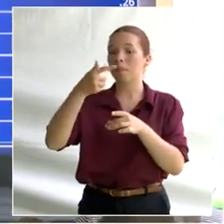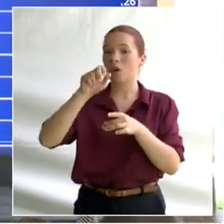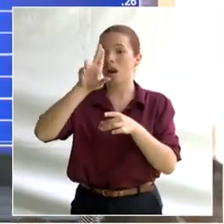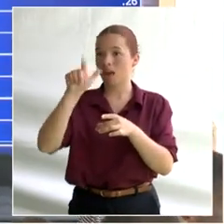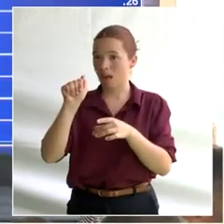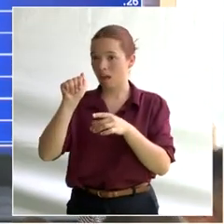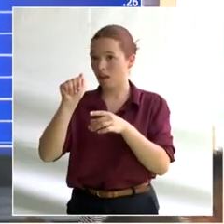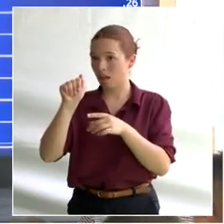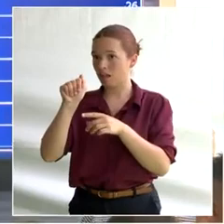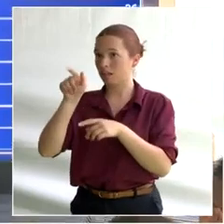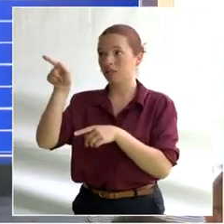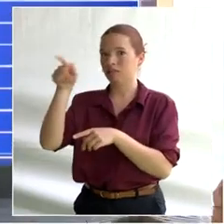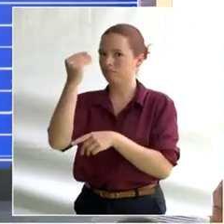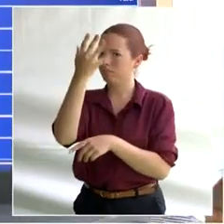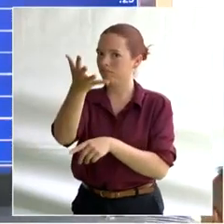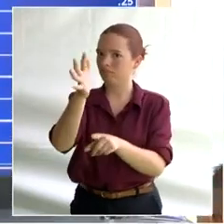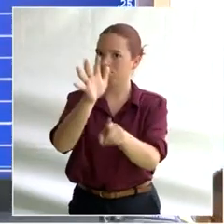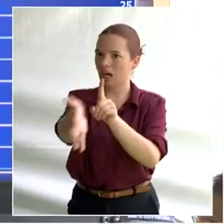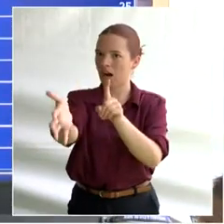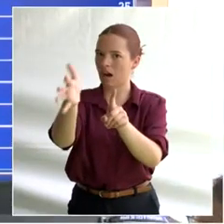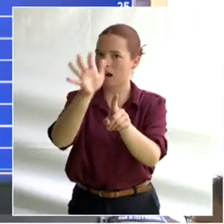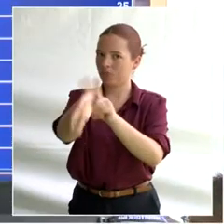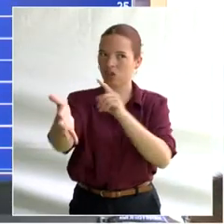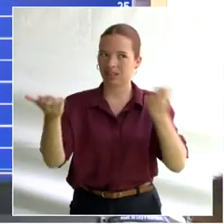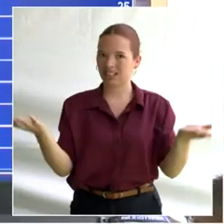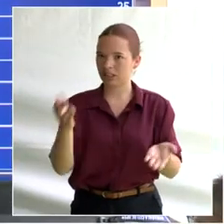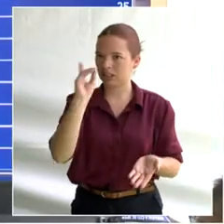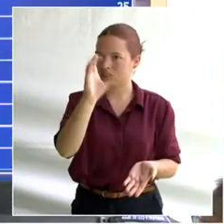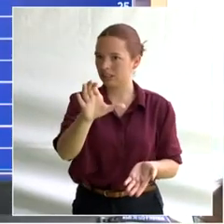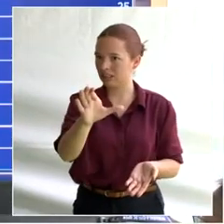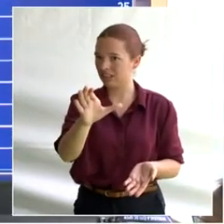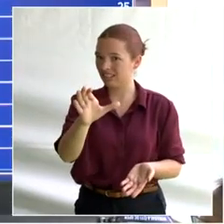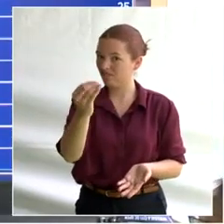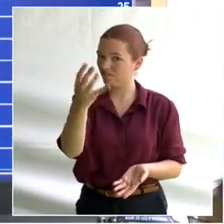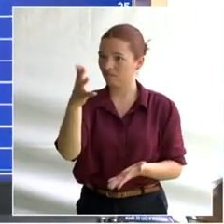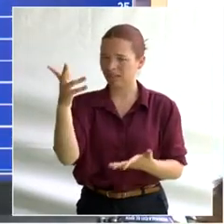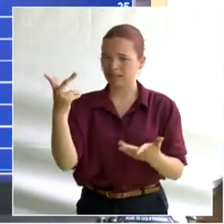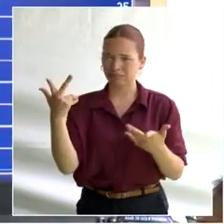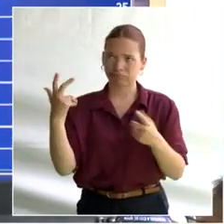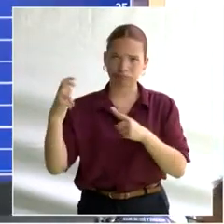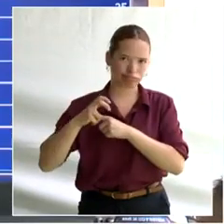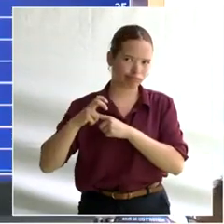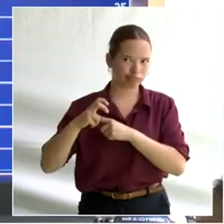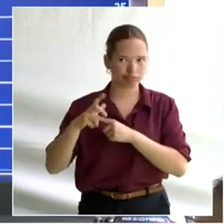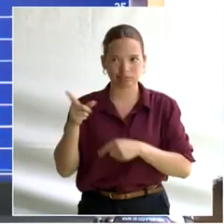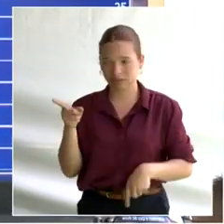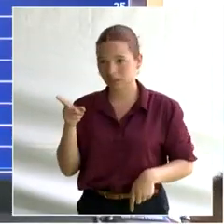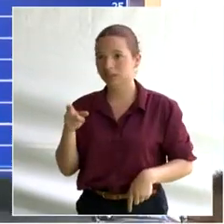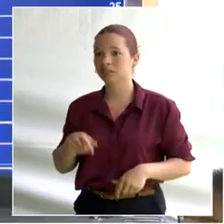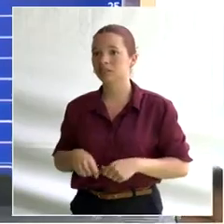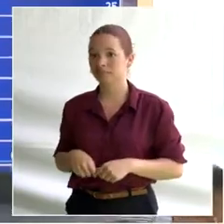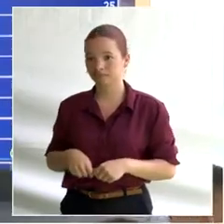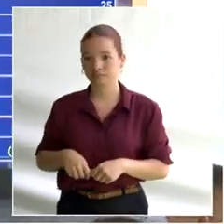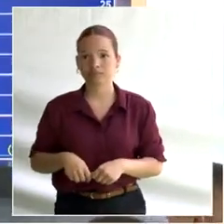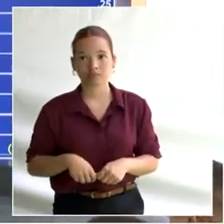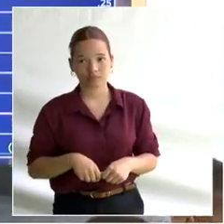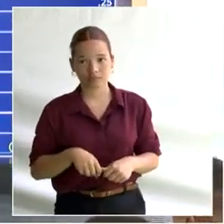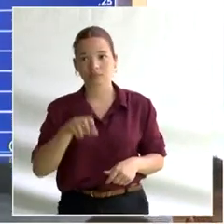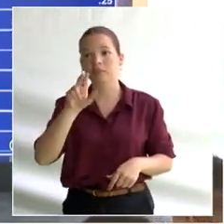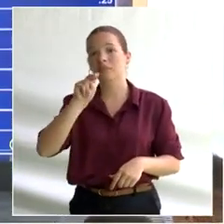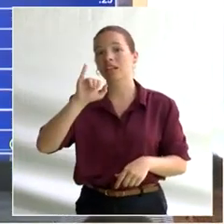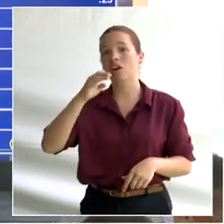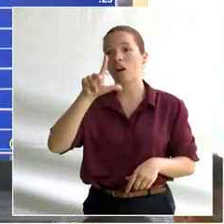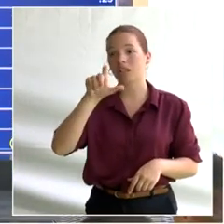All right, love that. Jessica Pegula, number 1 American. Okay, Olivia Nichols, where are you? Olivia, can you come back up and get number 3 from